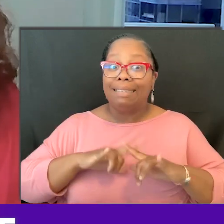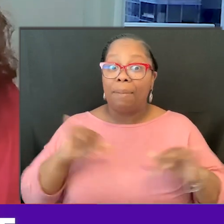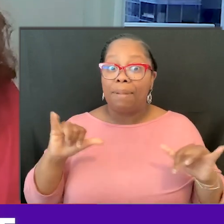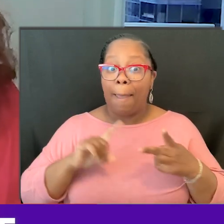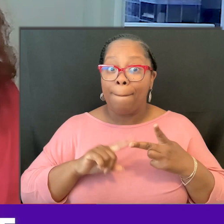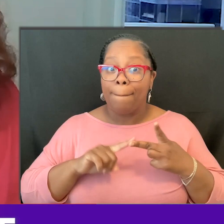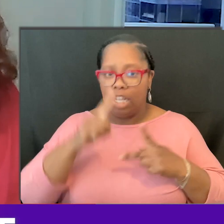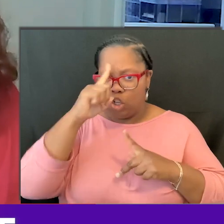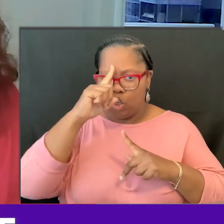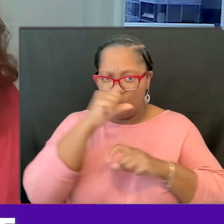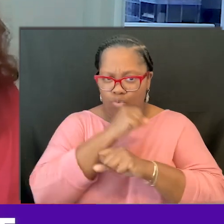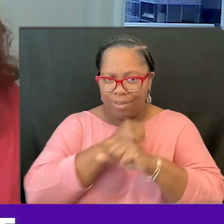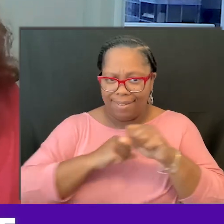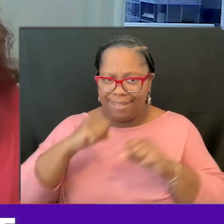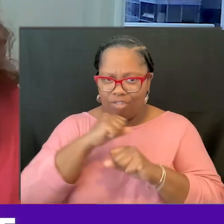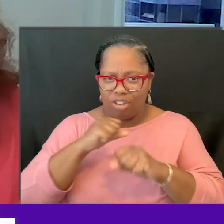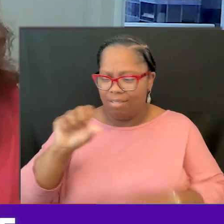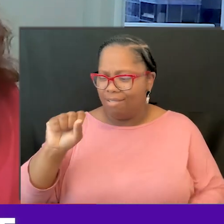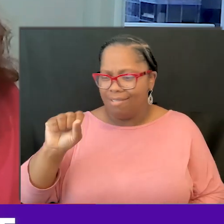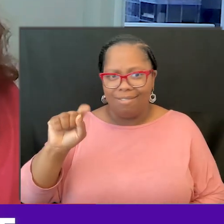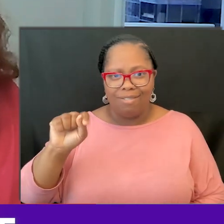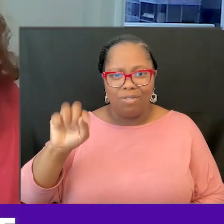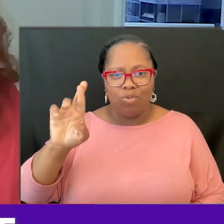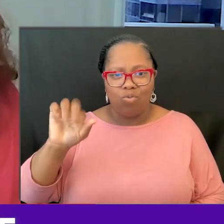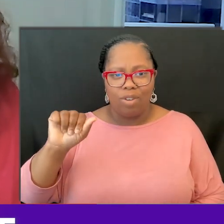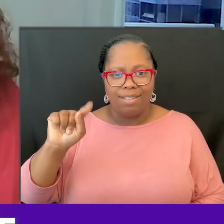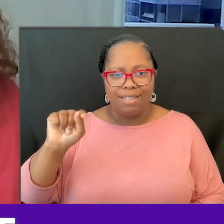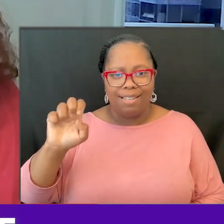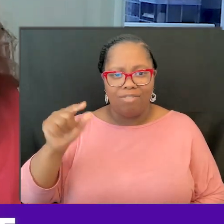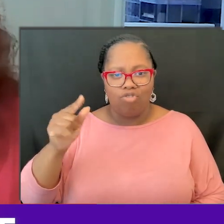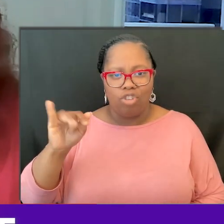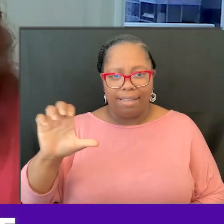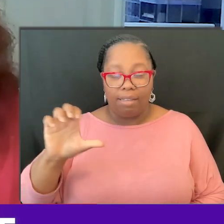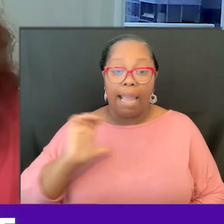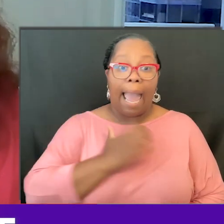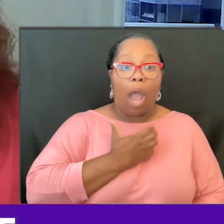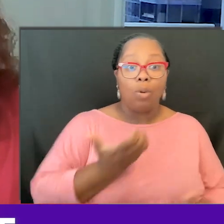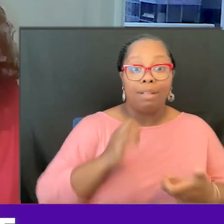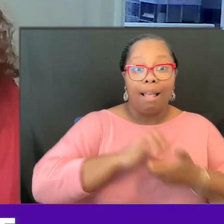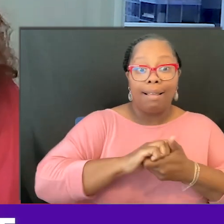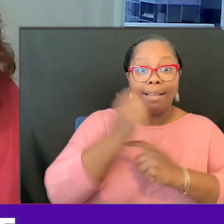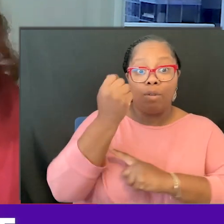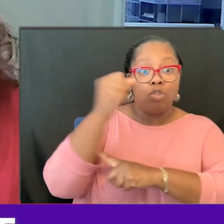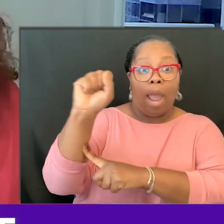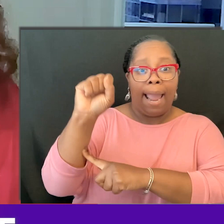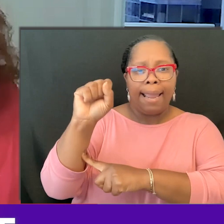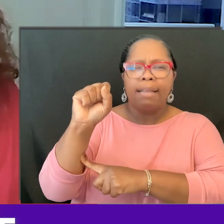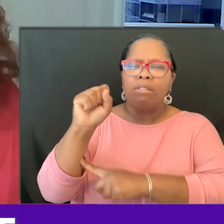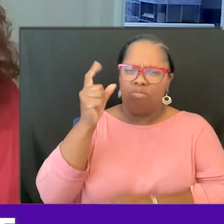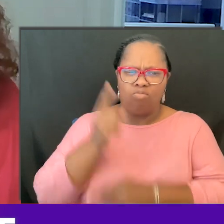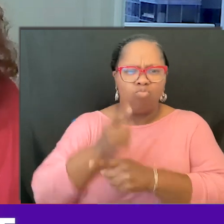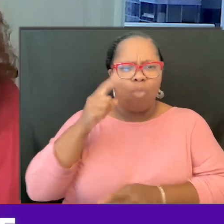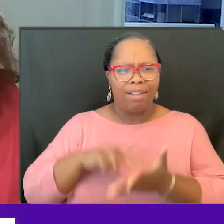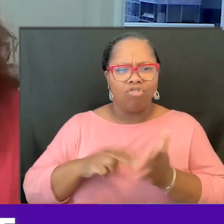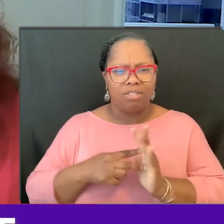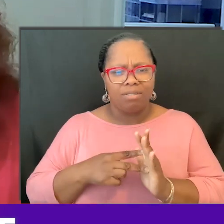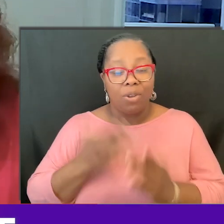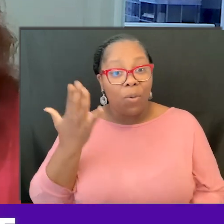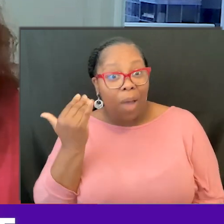thing to do as well. Our solidarity strike is righteous because for far too